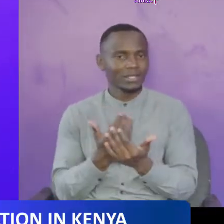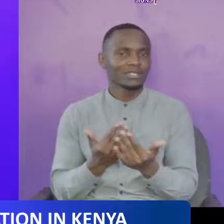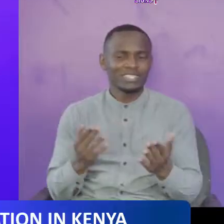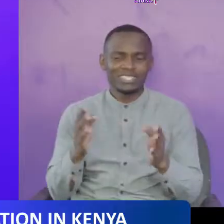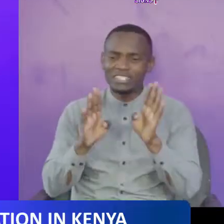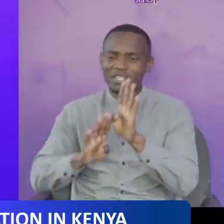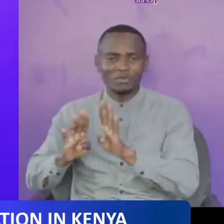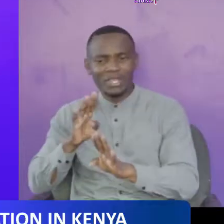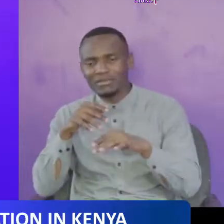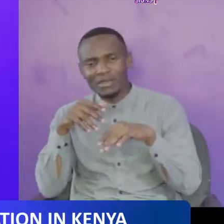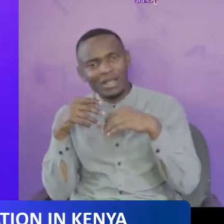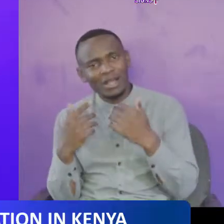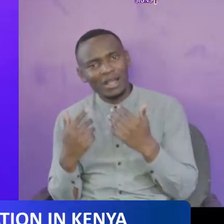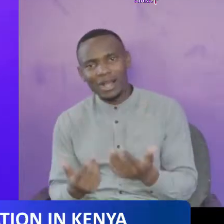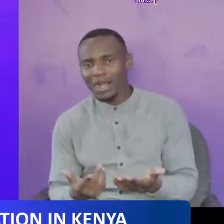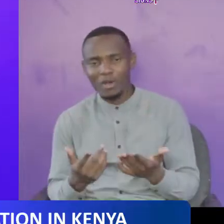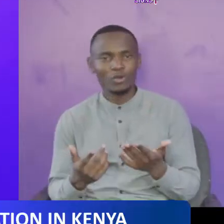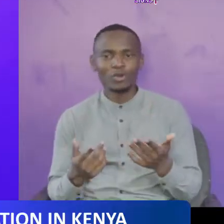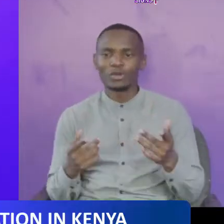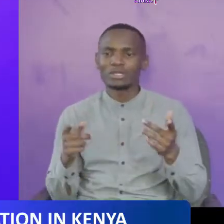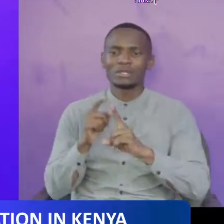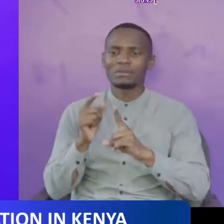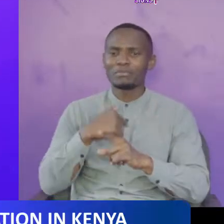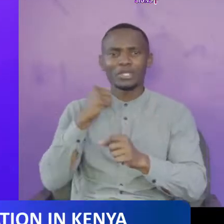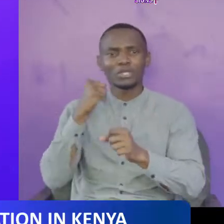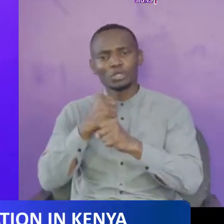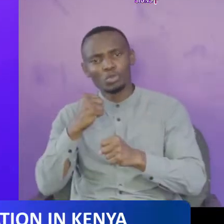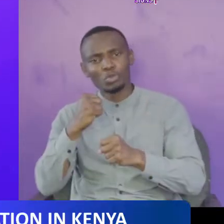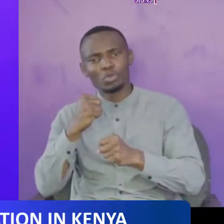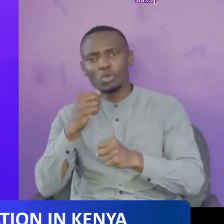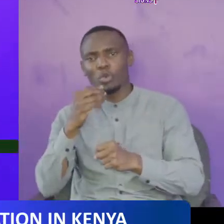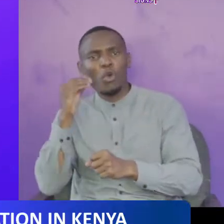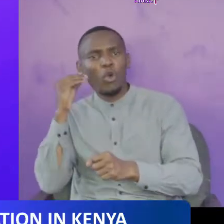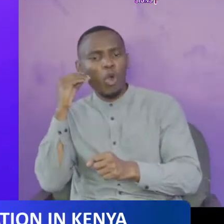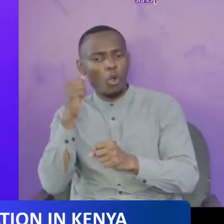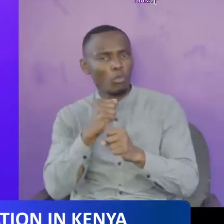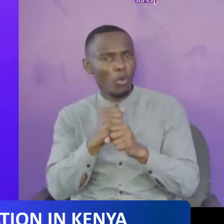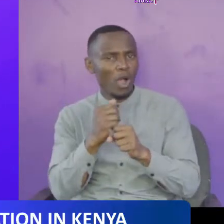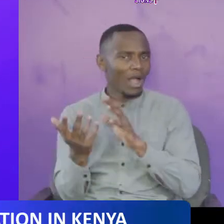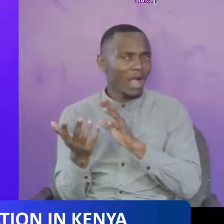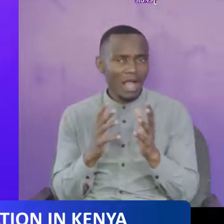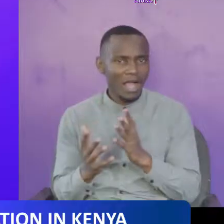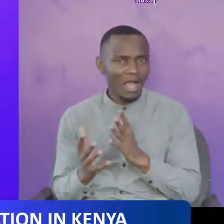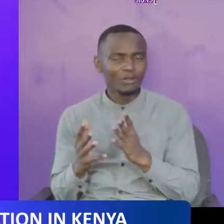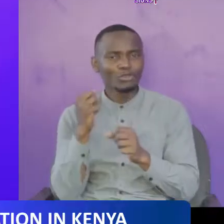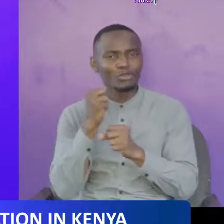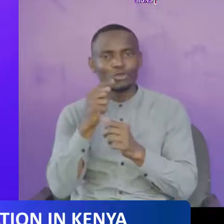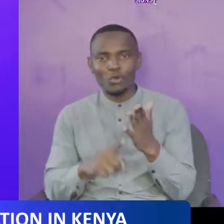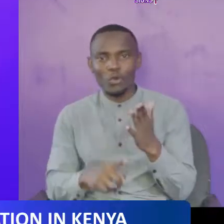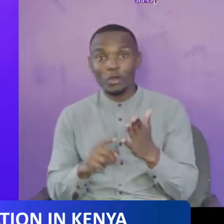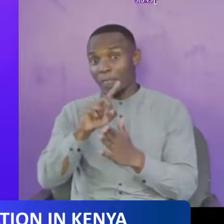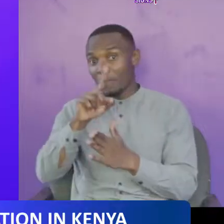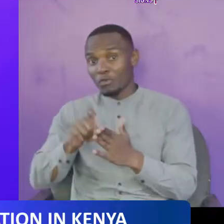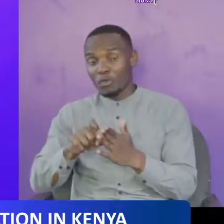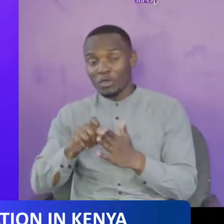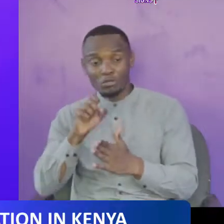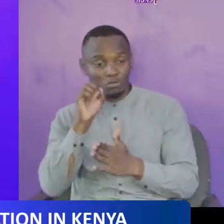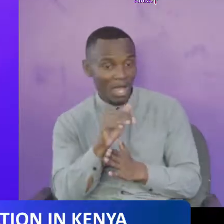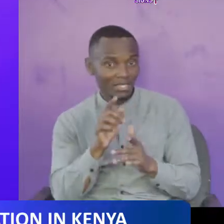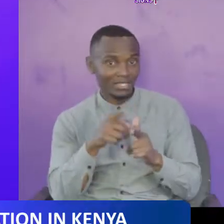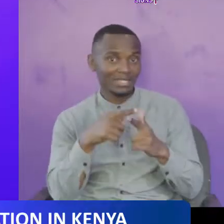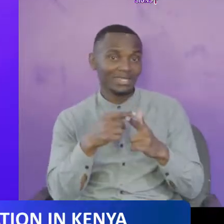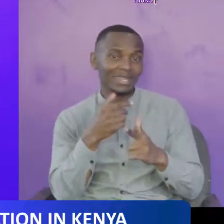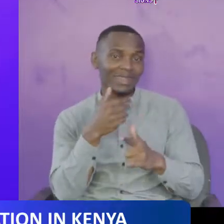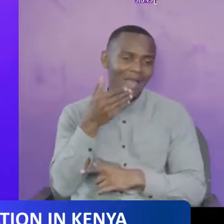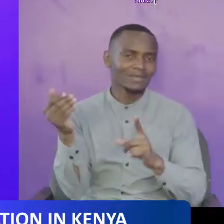right? How can I do this assignment? You just copy paste the question, give me the answer. I